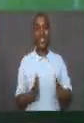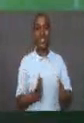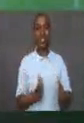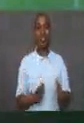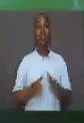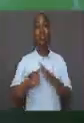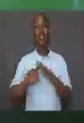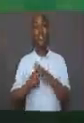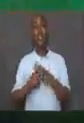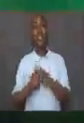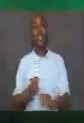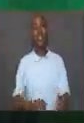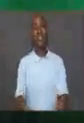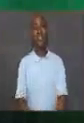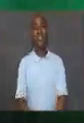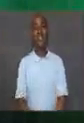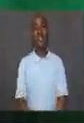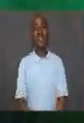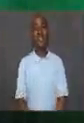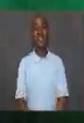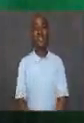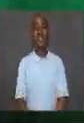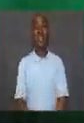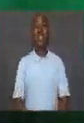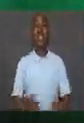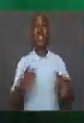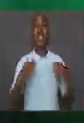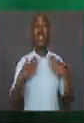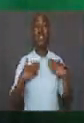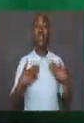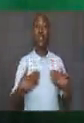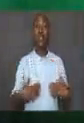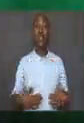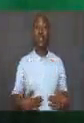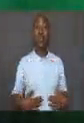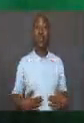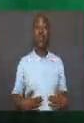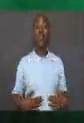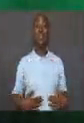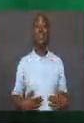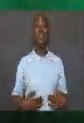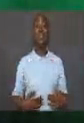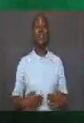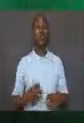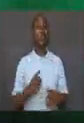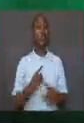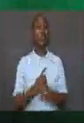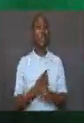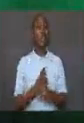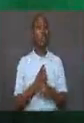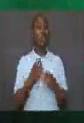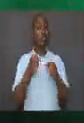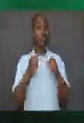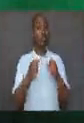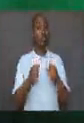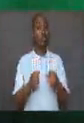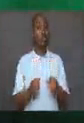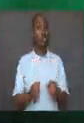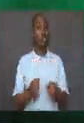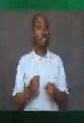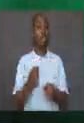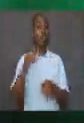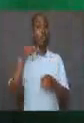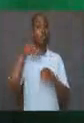will begin. The human body has the natural ability to regulate its